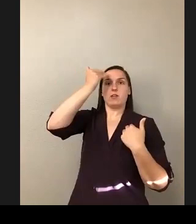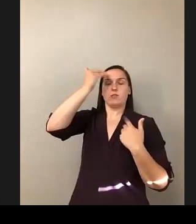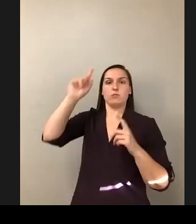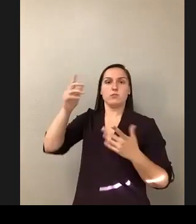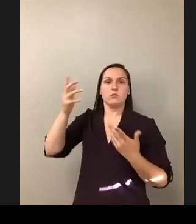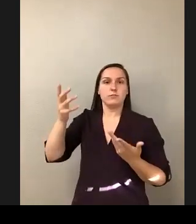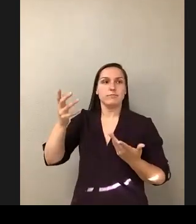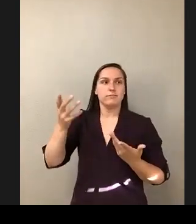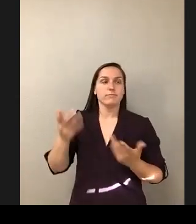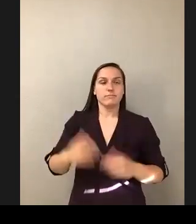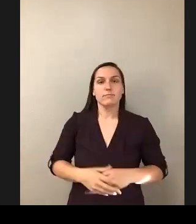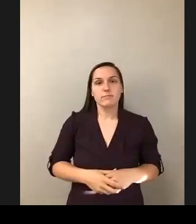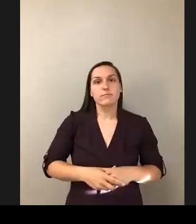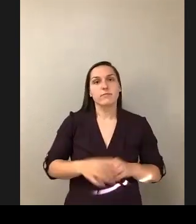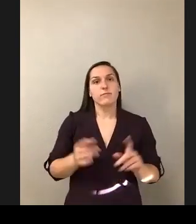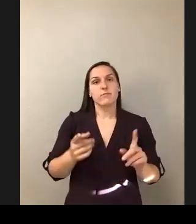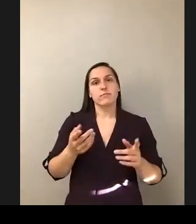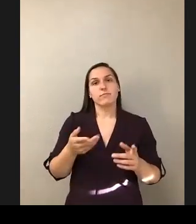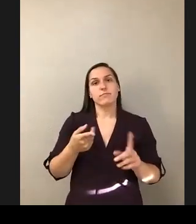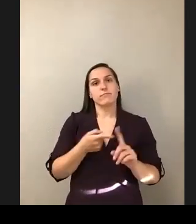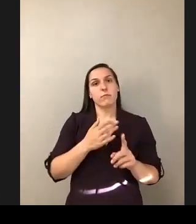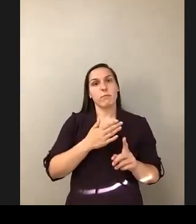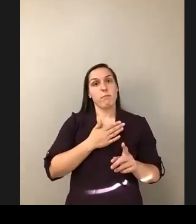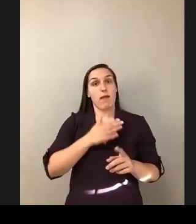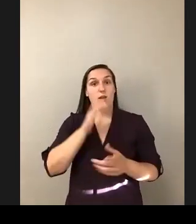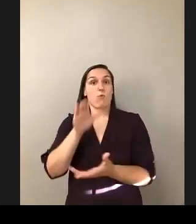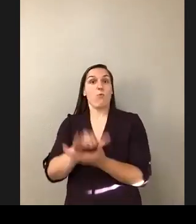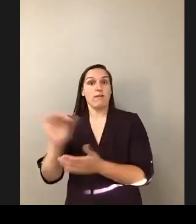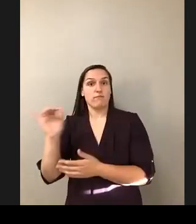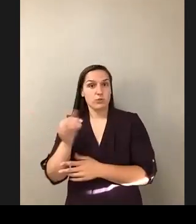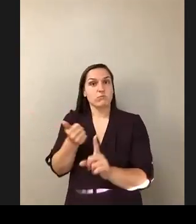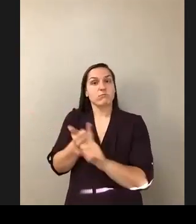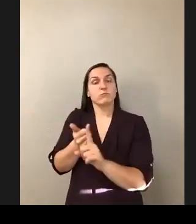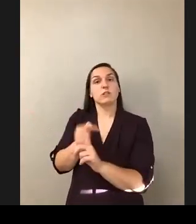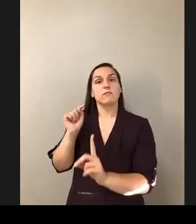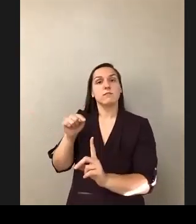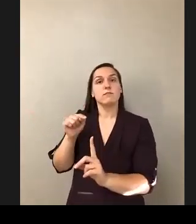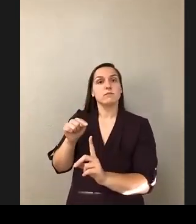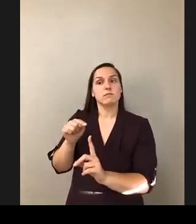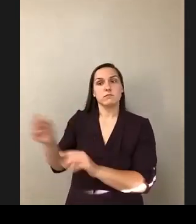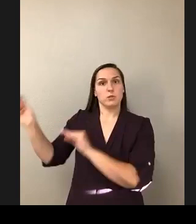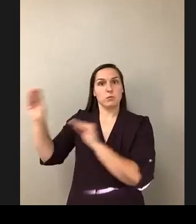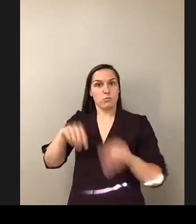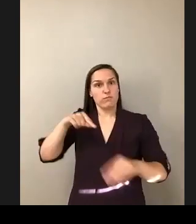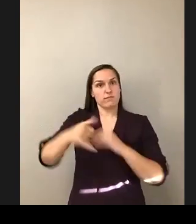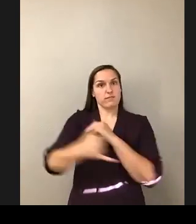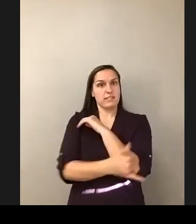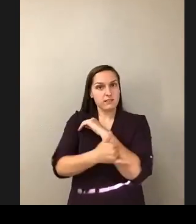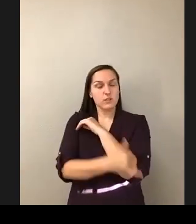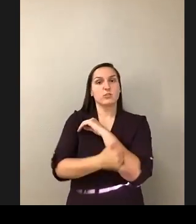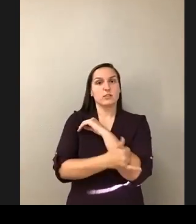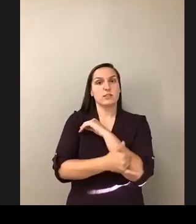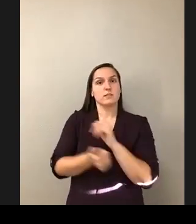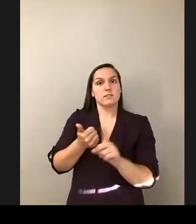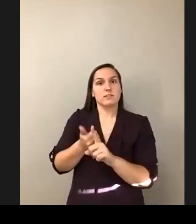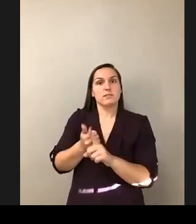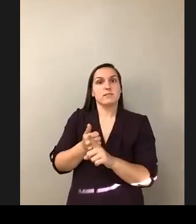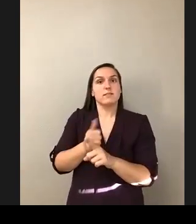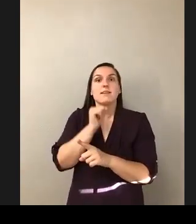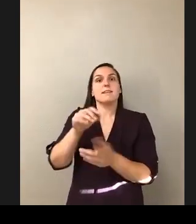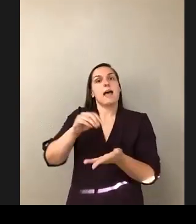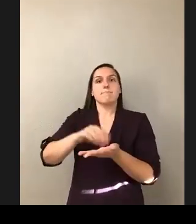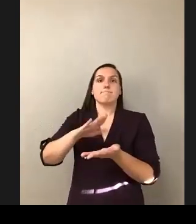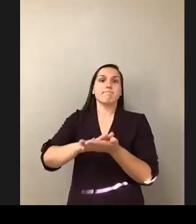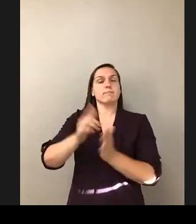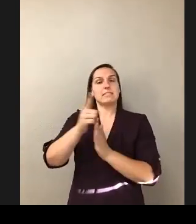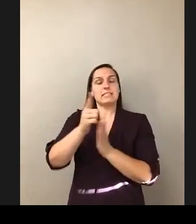you know, and from my own wife, who came to this country as an undocumented immigrant. Her mom